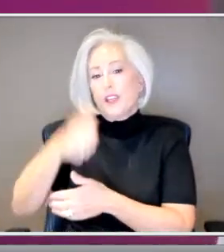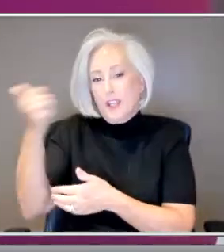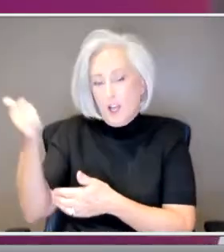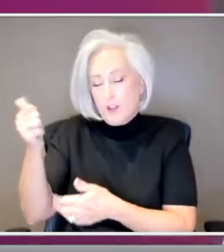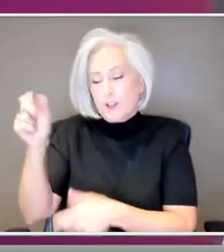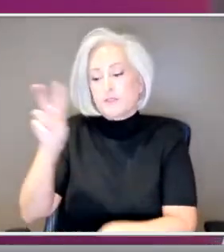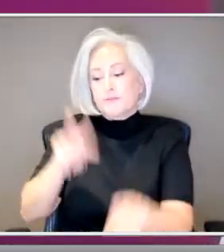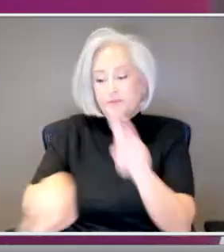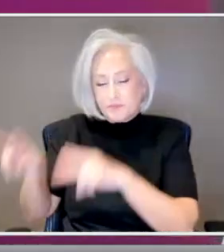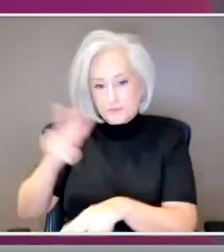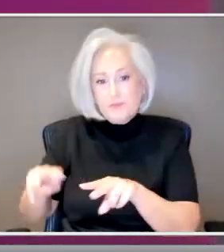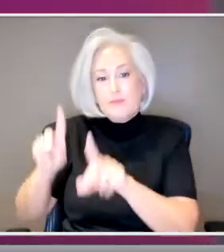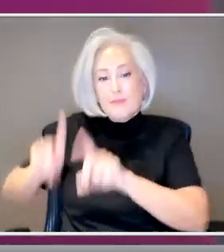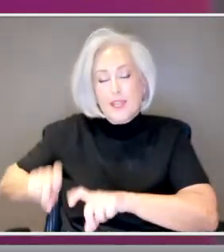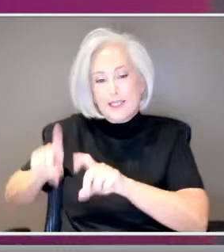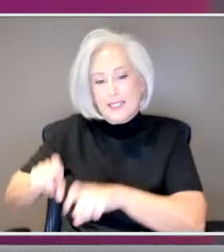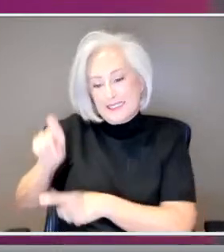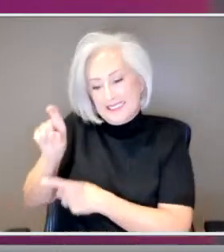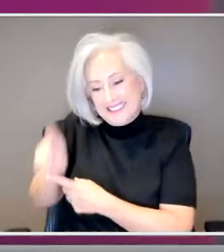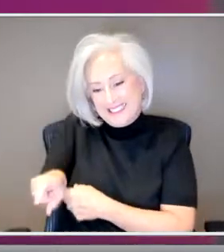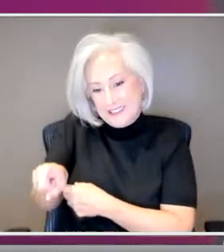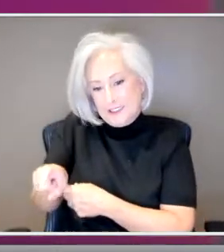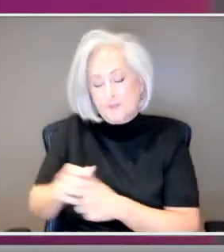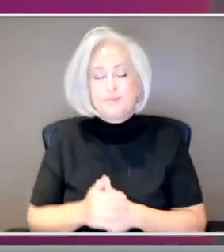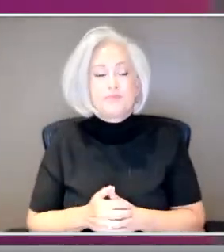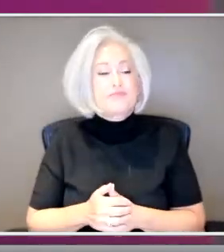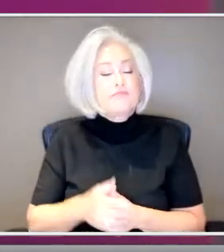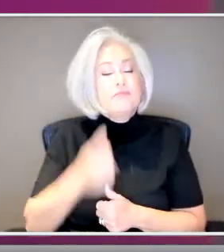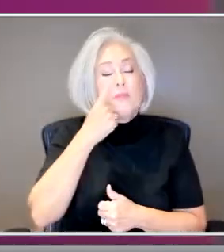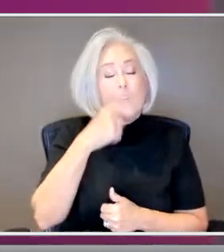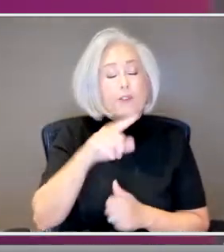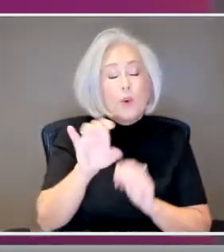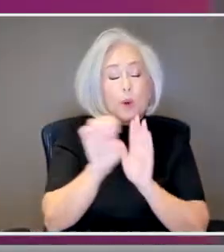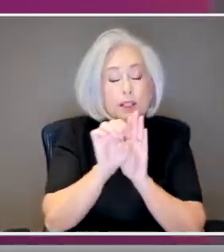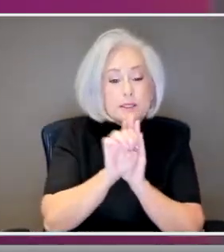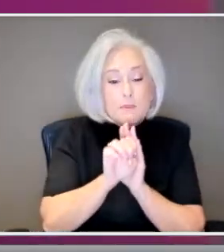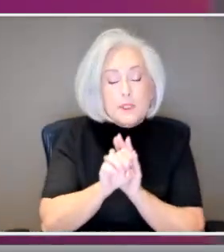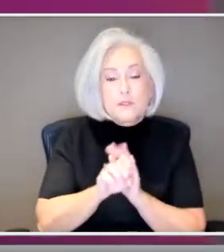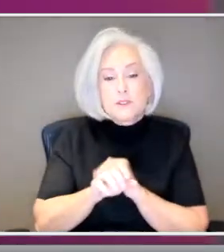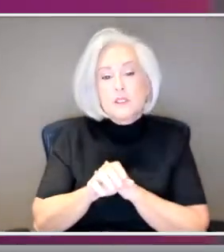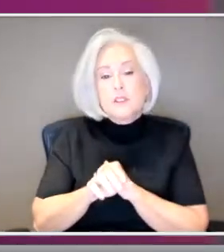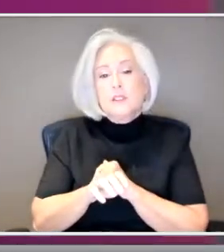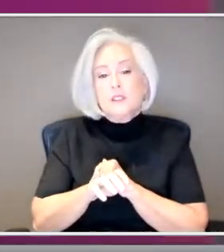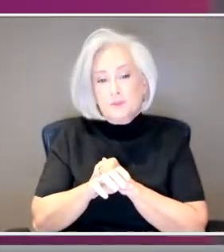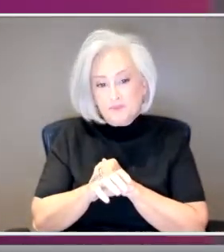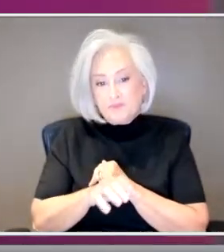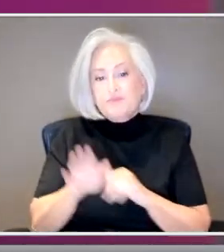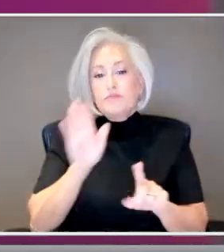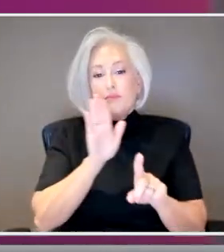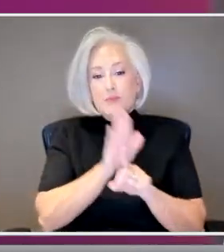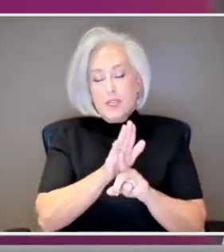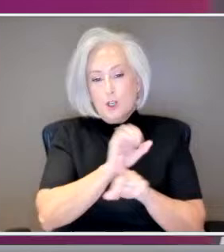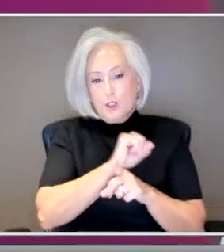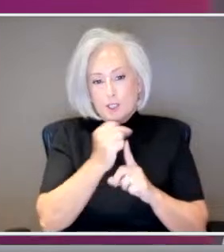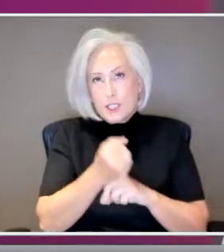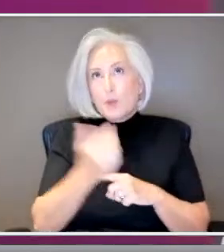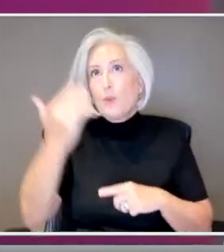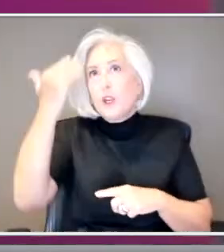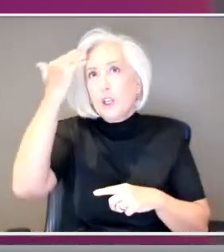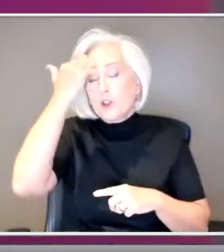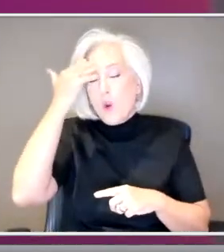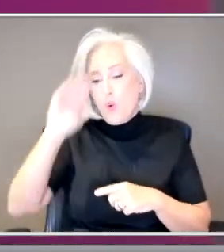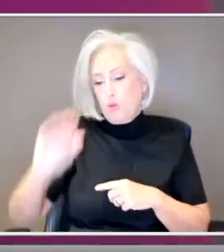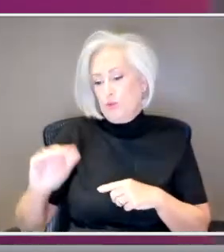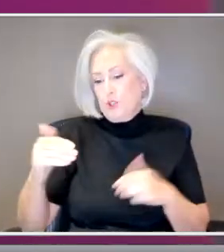to go. So for example, in your case, for example, if we knew that a child had a genetic variation and